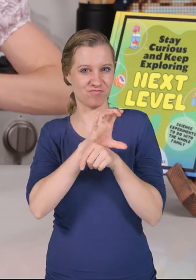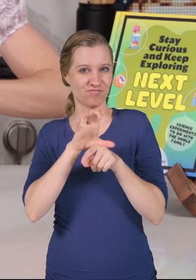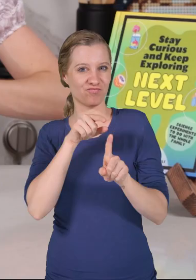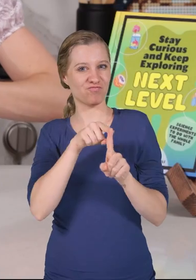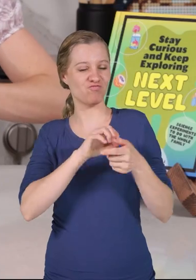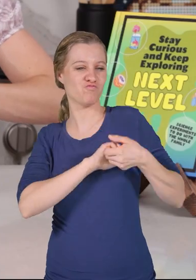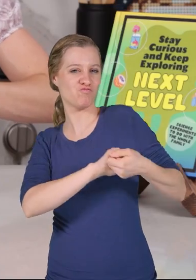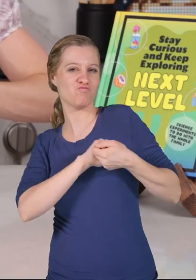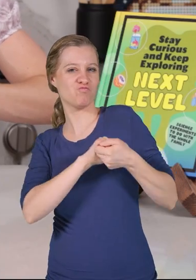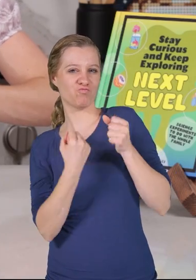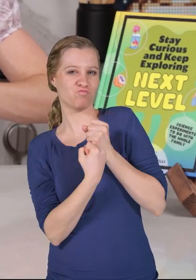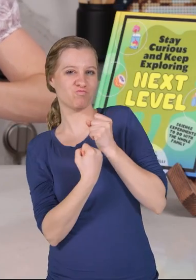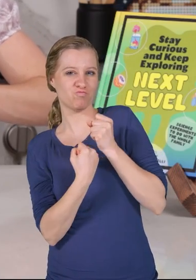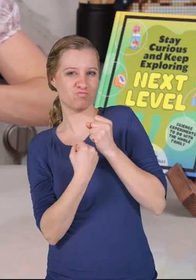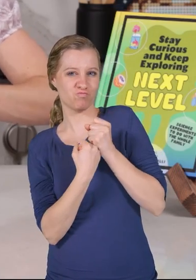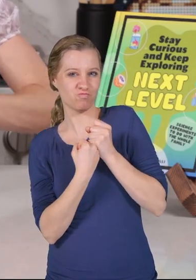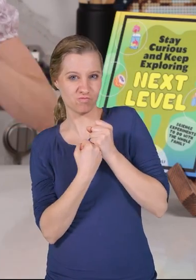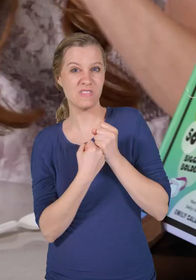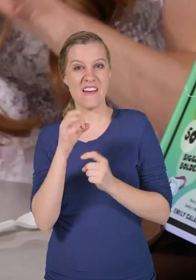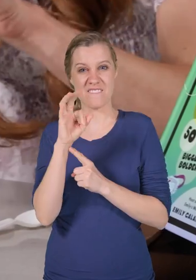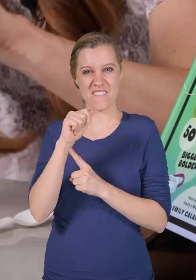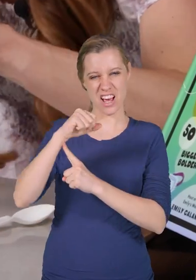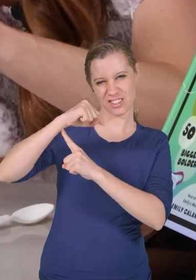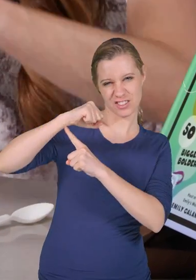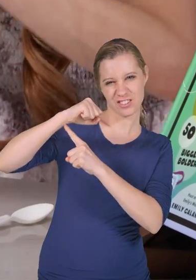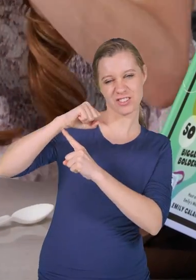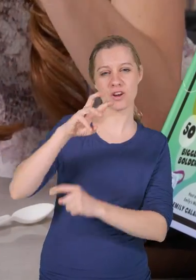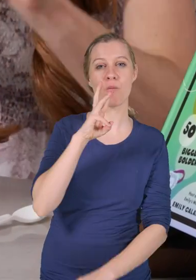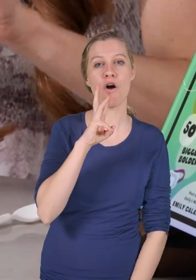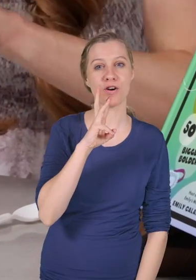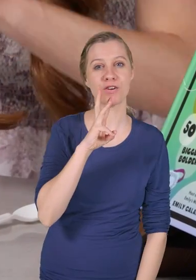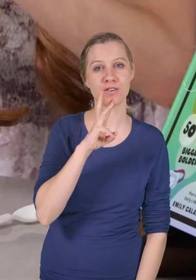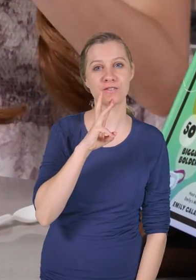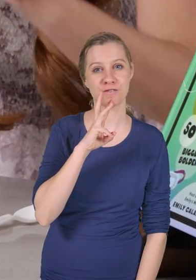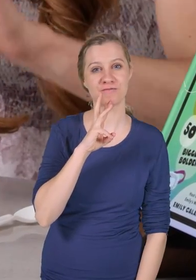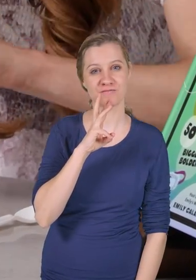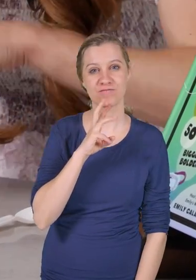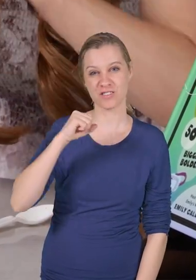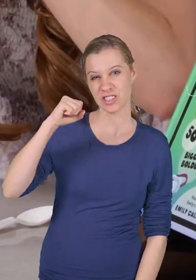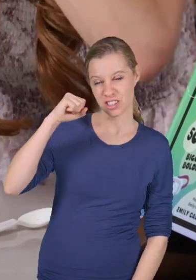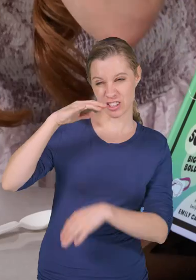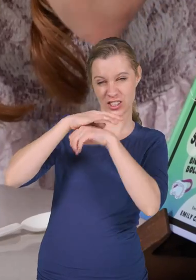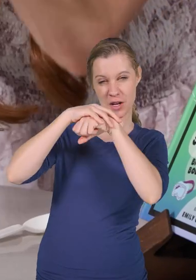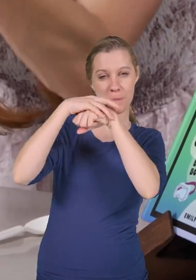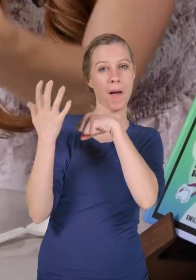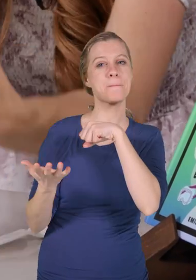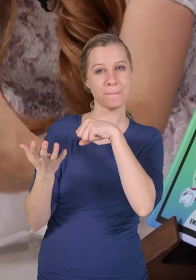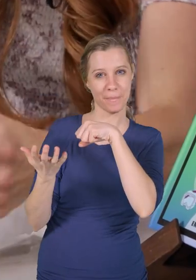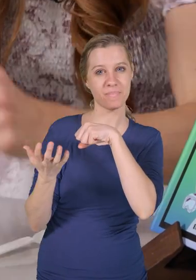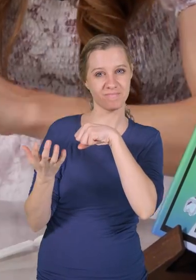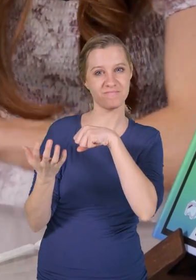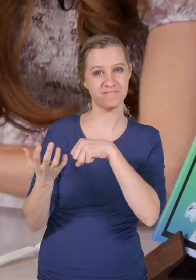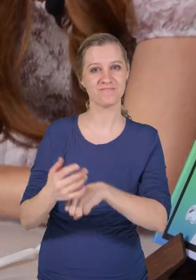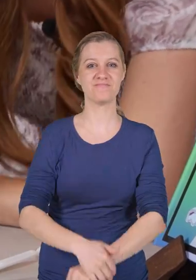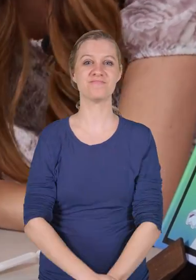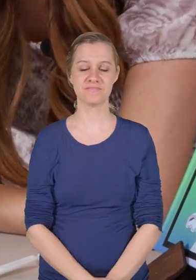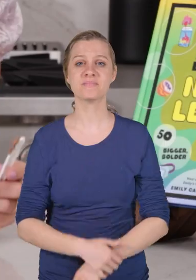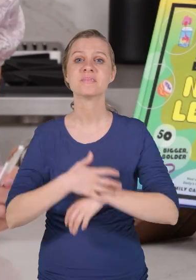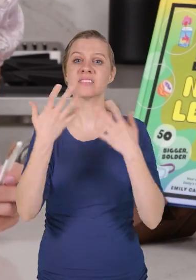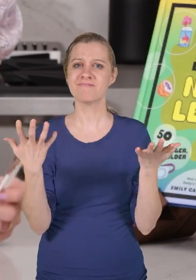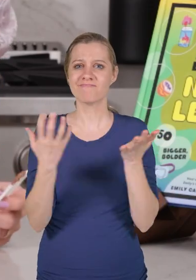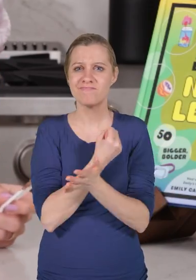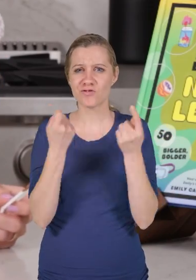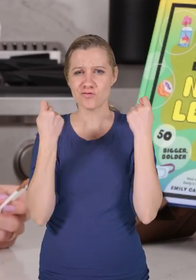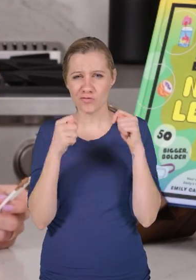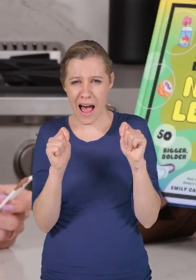fat in cocoa working for us here. The fat was repelling the water so that it just fell right off.